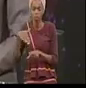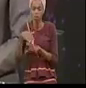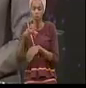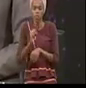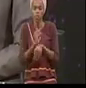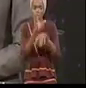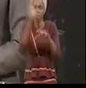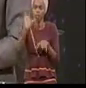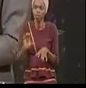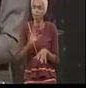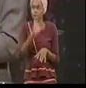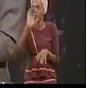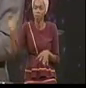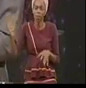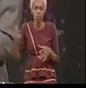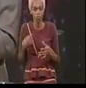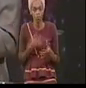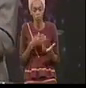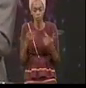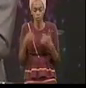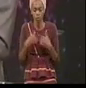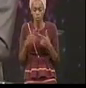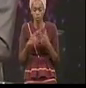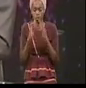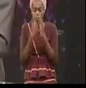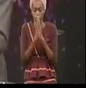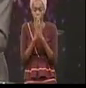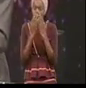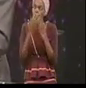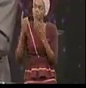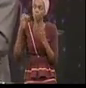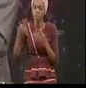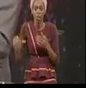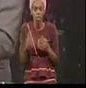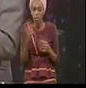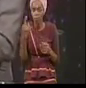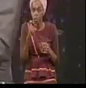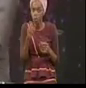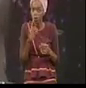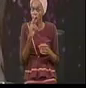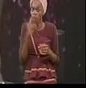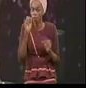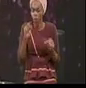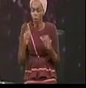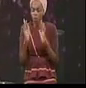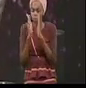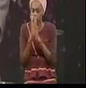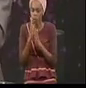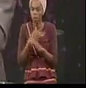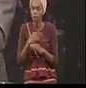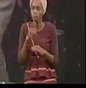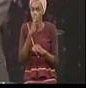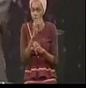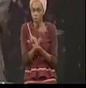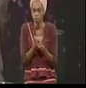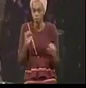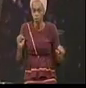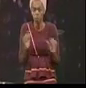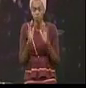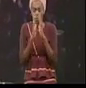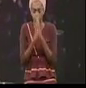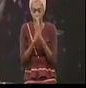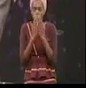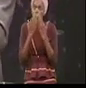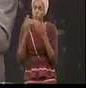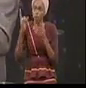and bless the name of the Lord, that wherever you are, you can call upon the name of the Lord and be saved. Worship the name of the Lord because of what Christ has